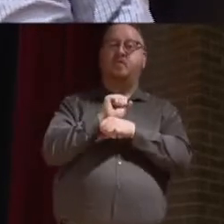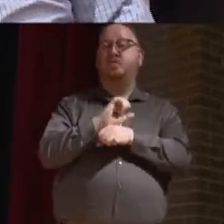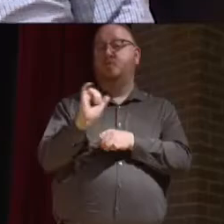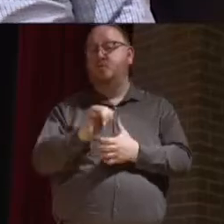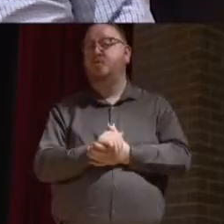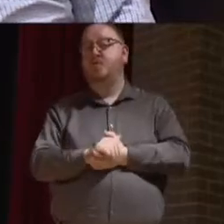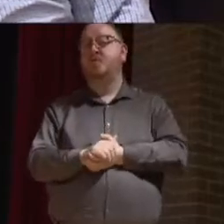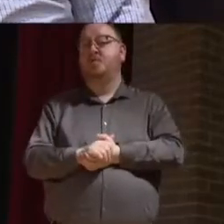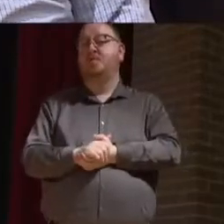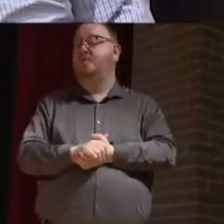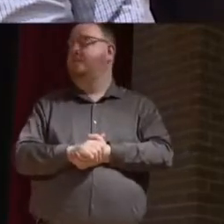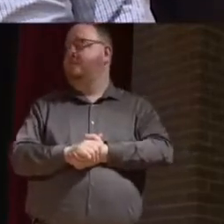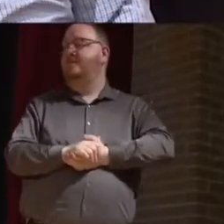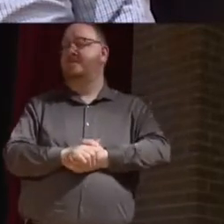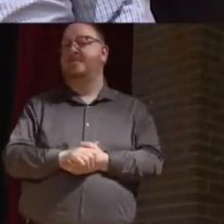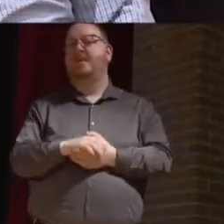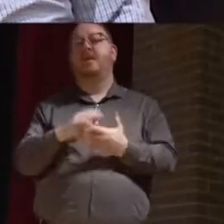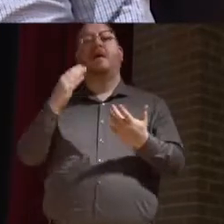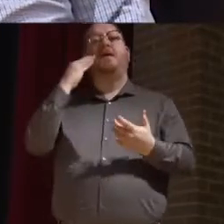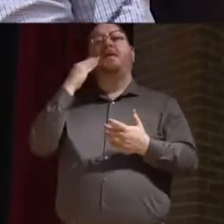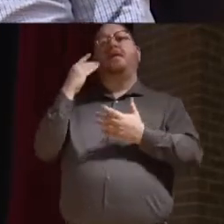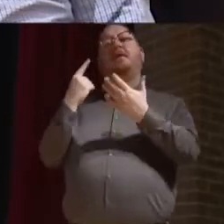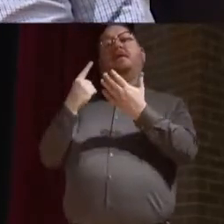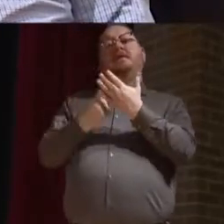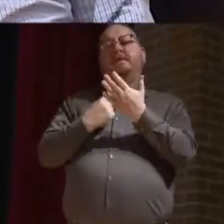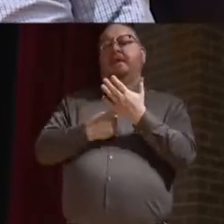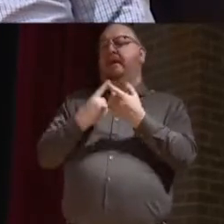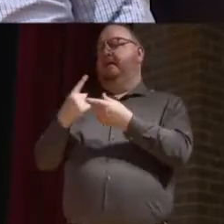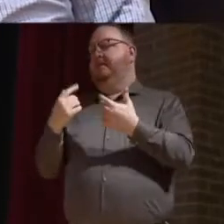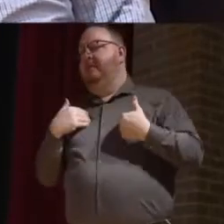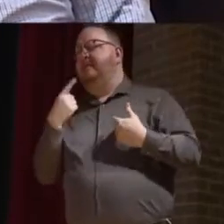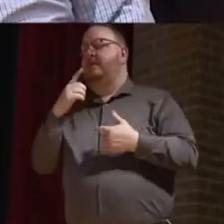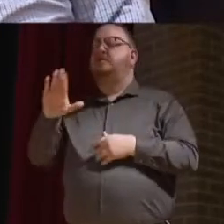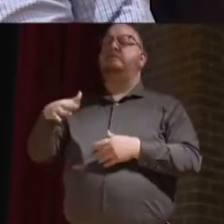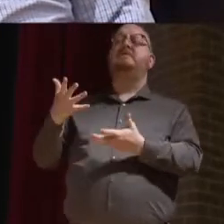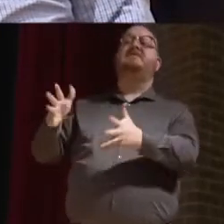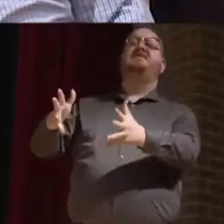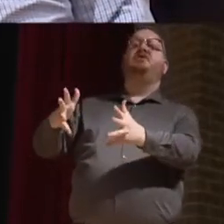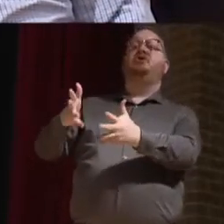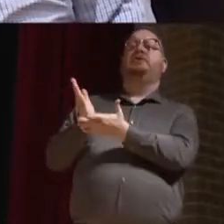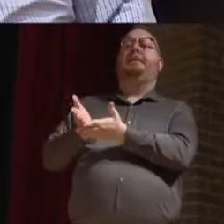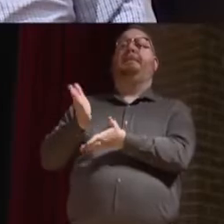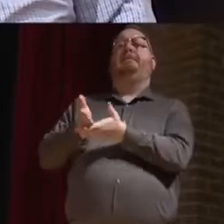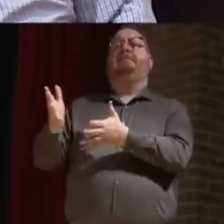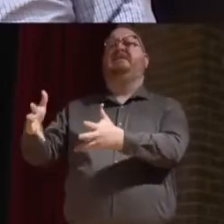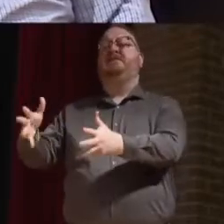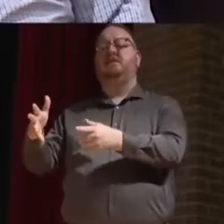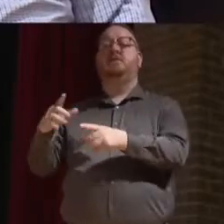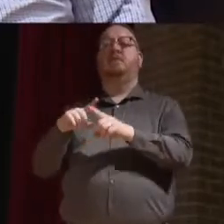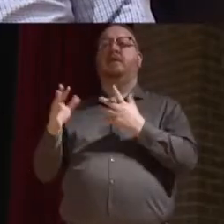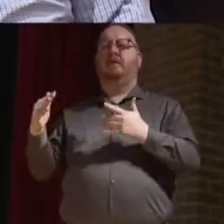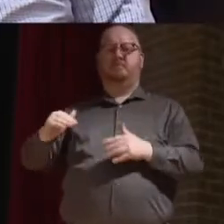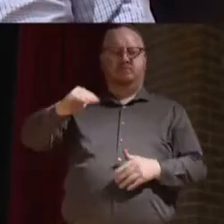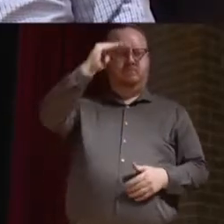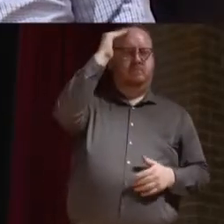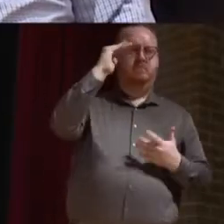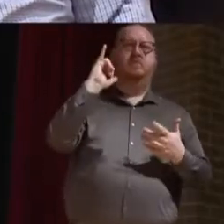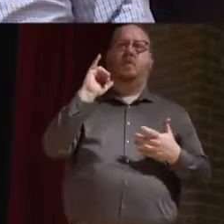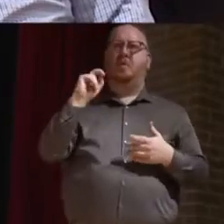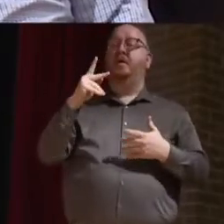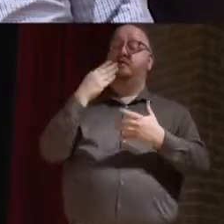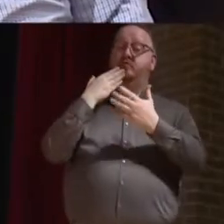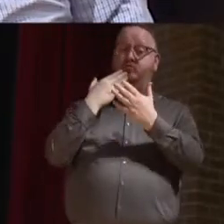say, knock it off, quit doing that. Whereas adults can be like, no, we can't do that because, so I think that's wonderful to create